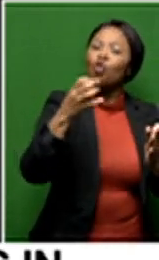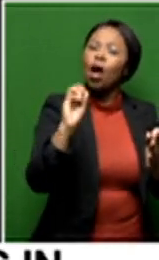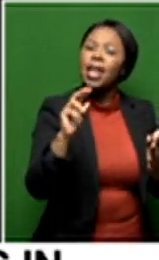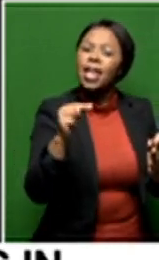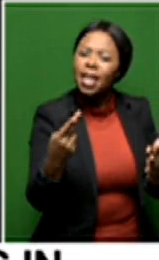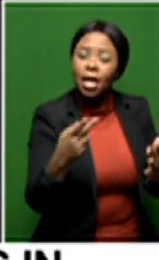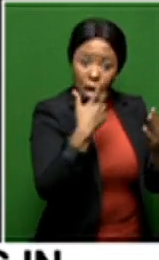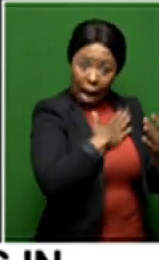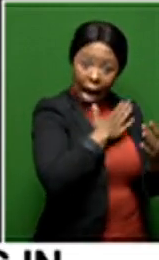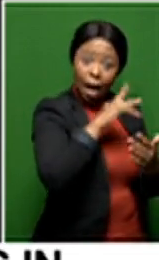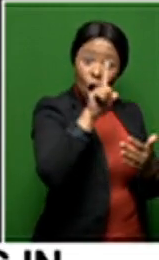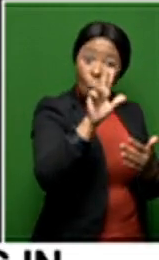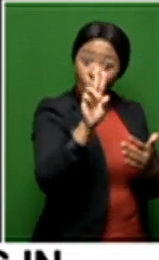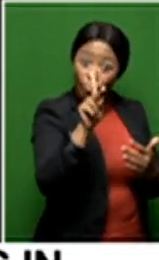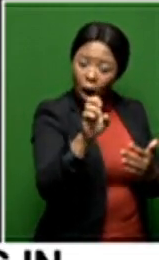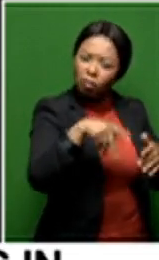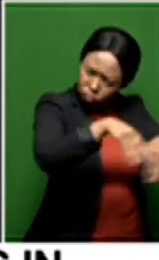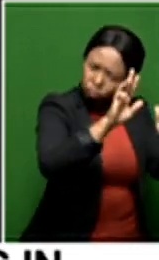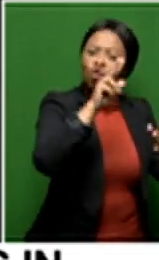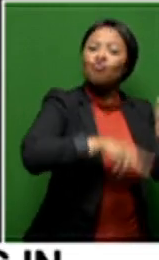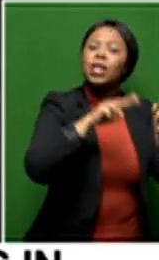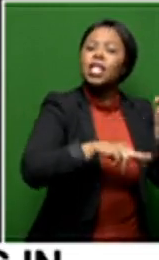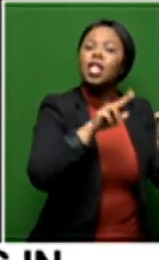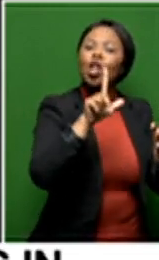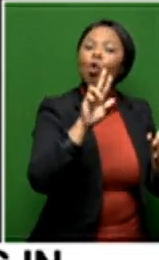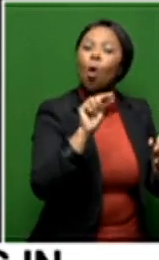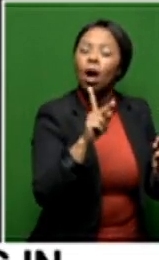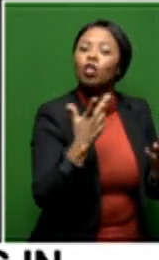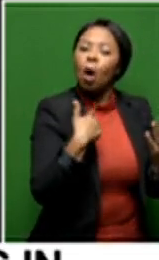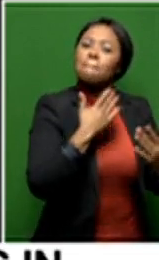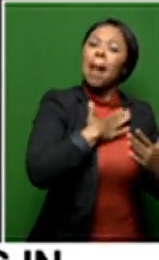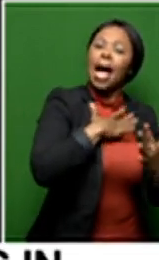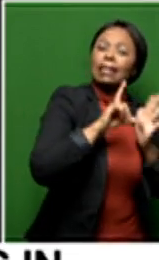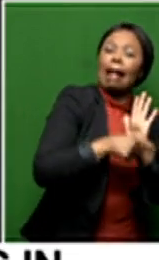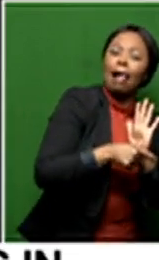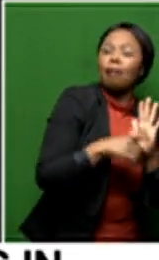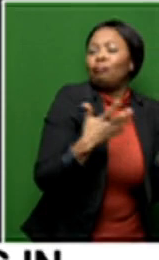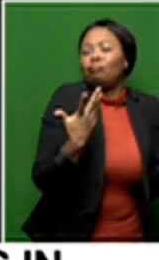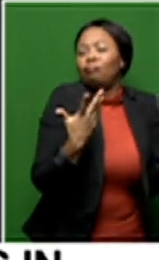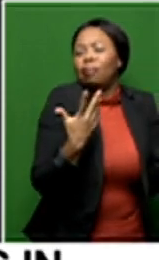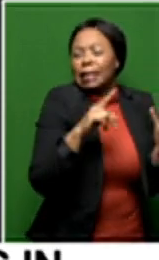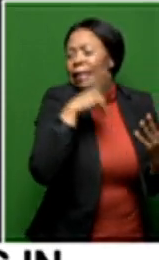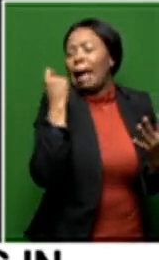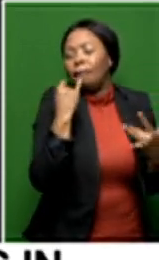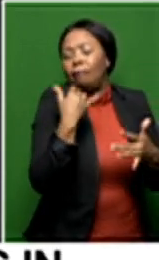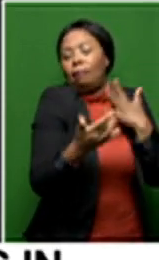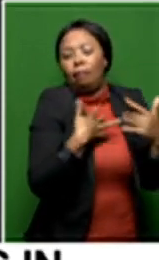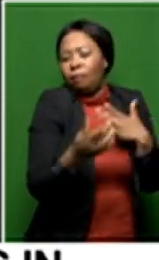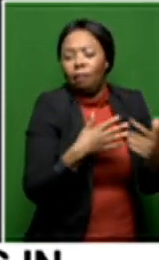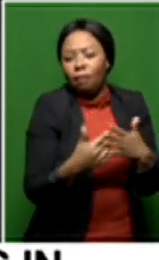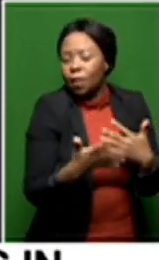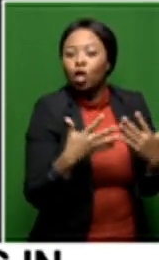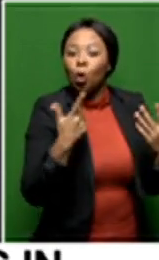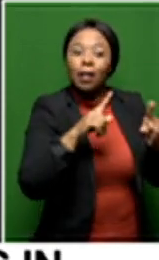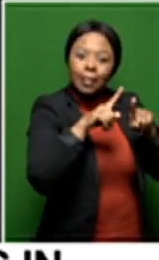gospel according to Luke, then go and read Luke. So, and in the same way, if you like my style, if you like, I mean, name any name, you know, there's